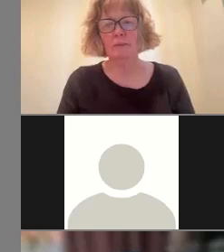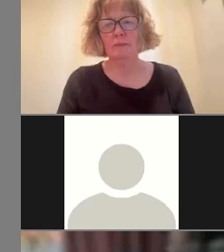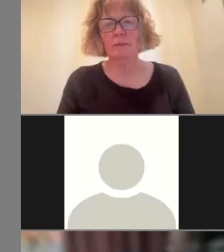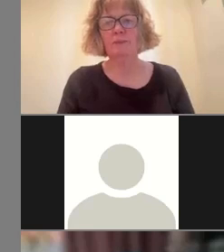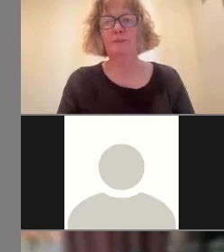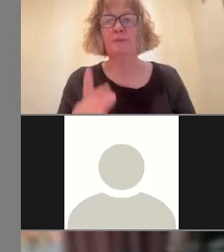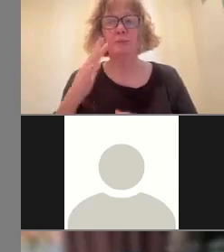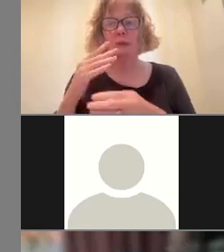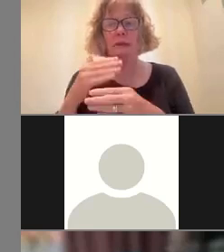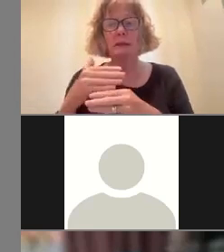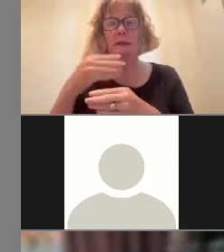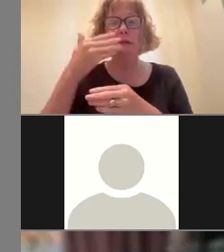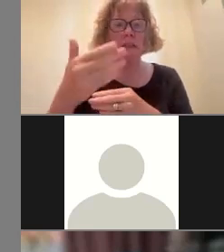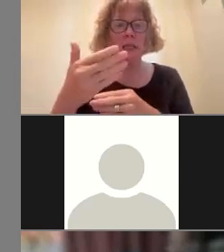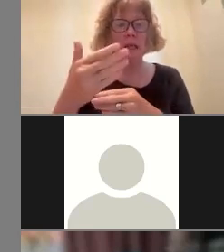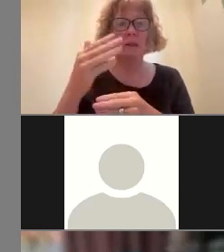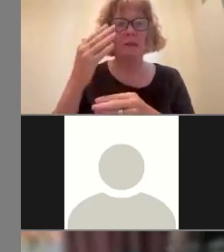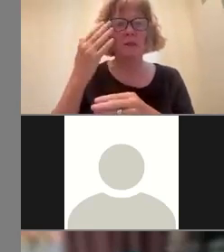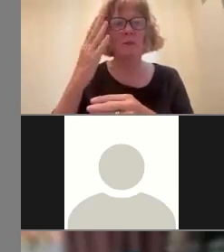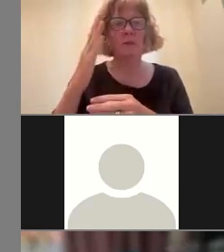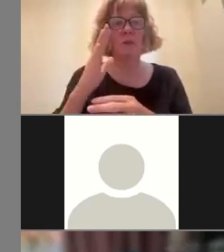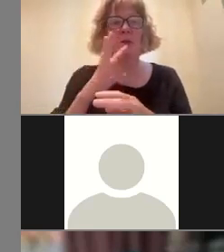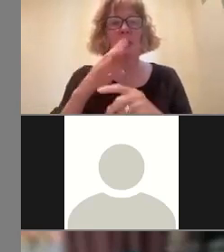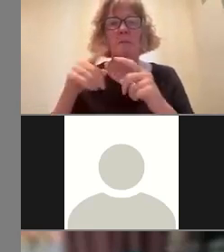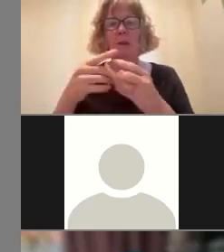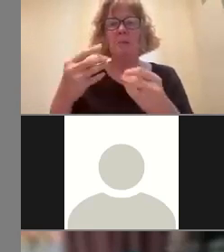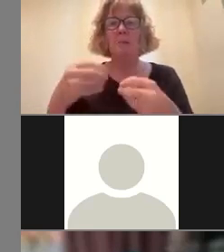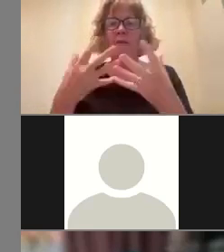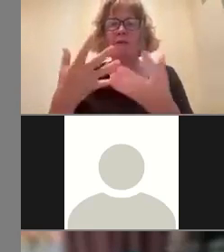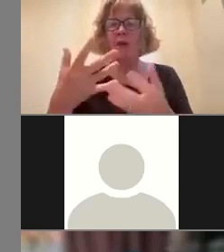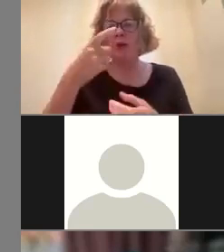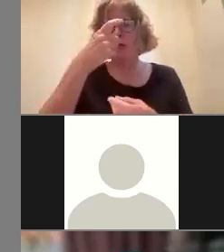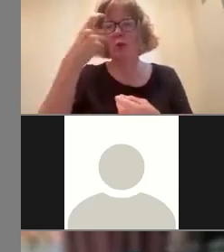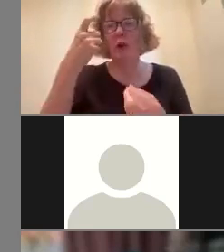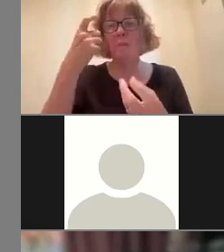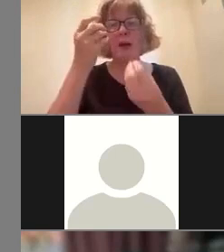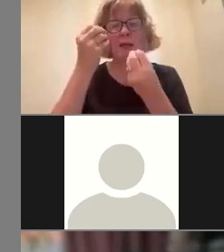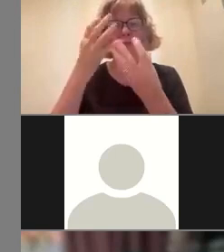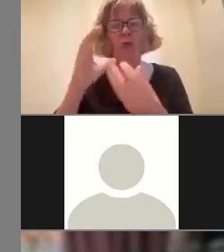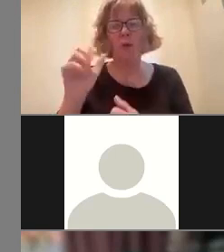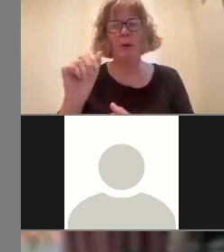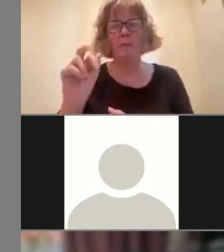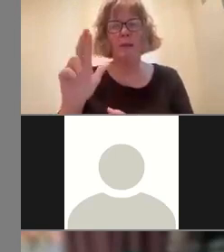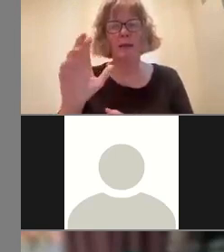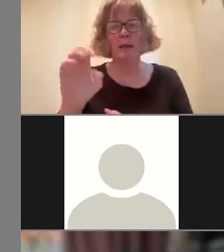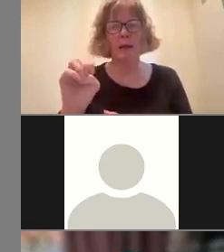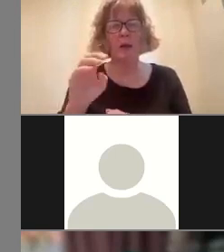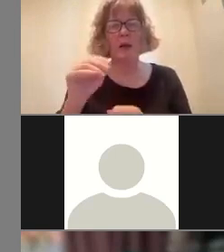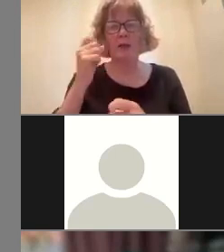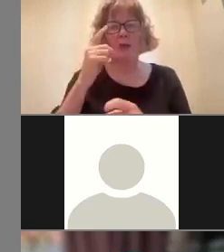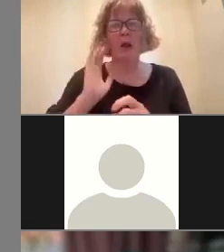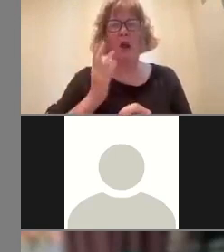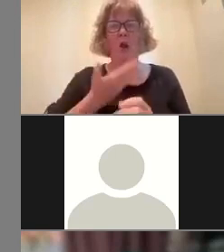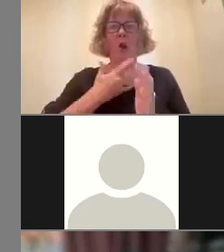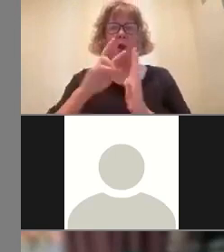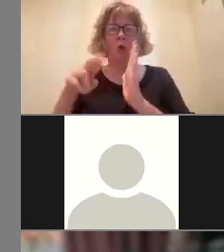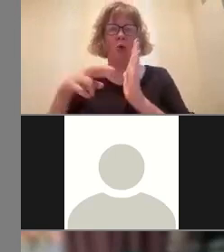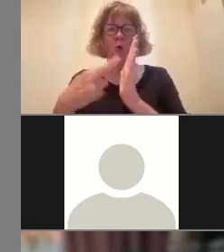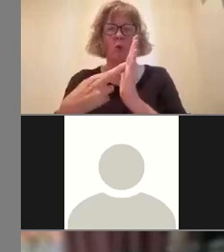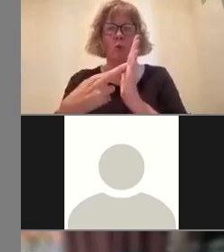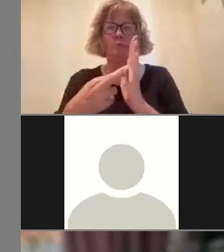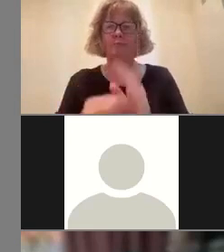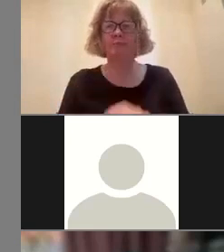Next, we're going to talk about providing trauma-informed care and understanding our role with working with individuals.